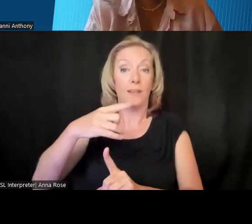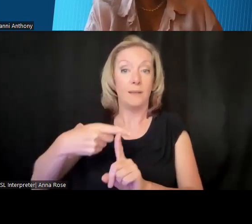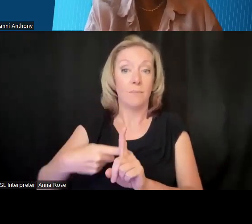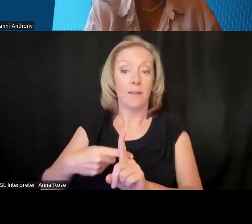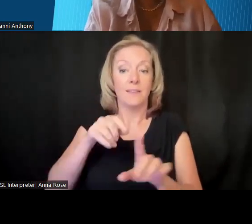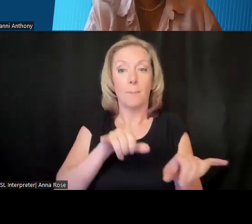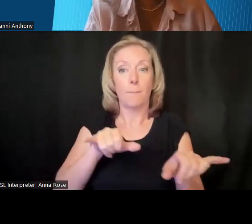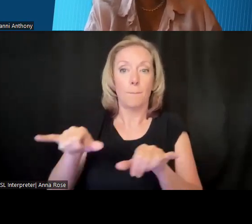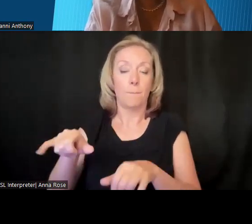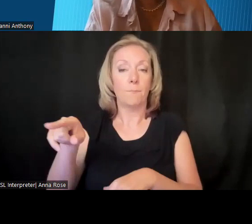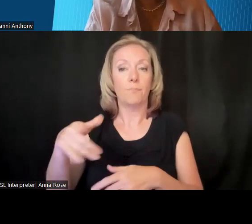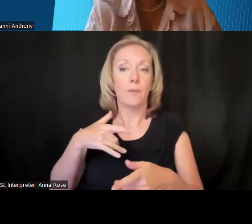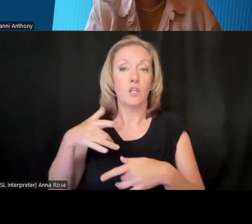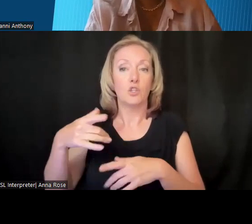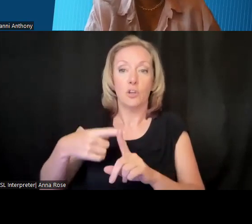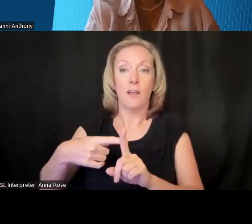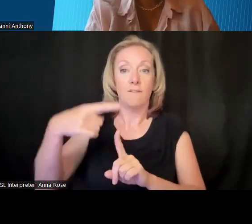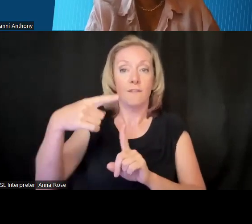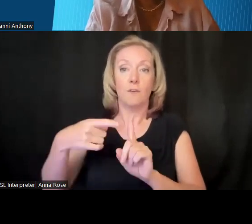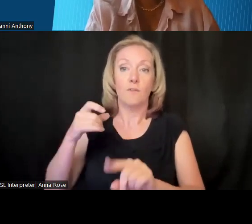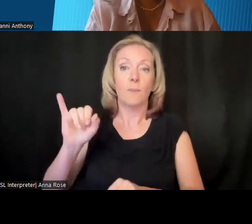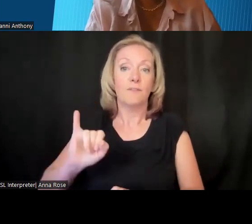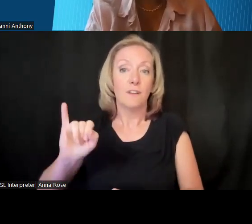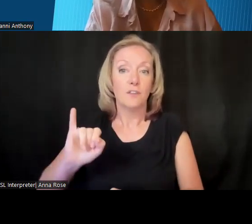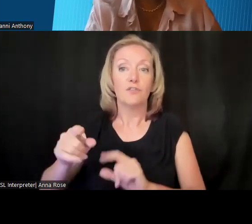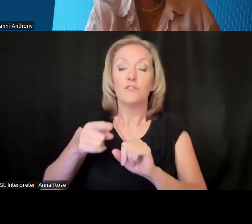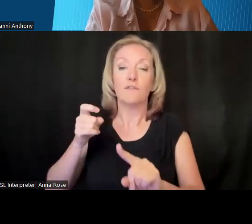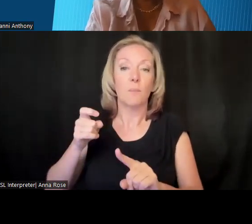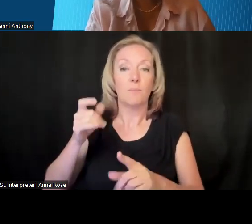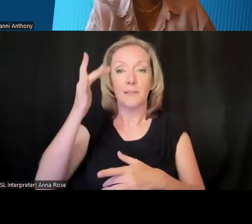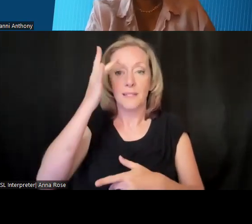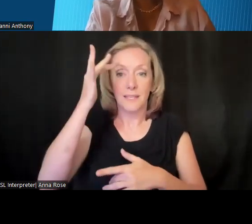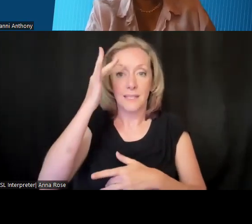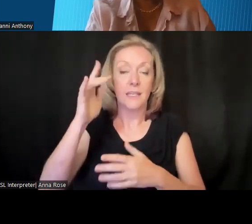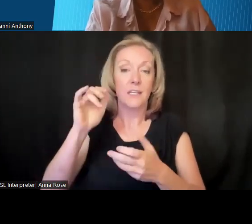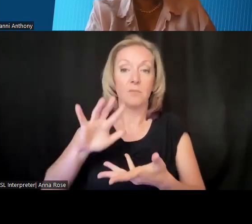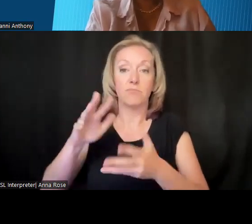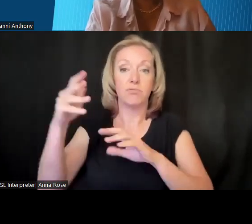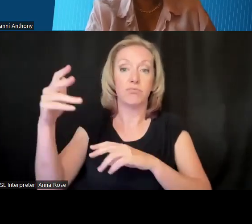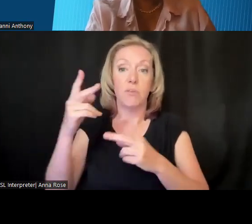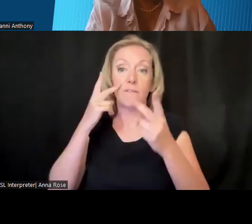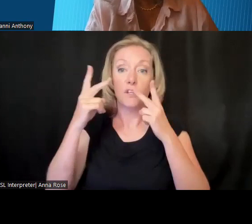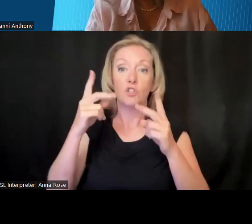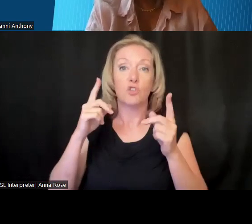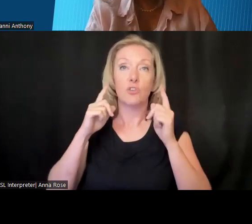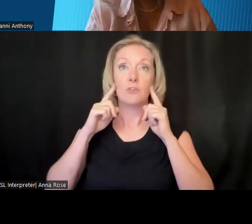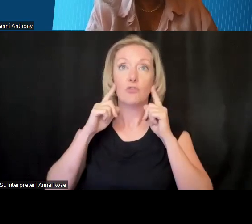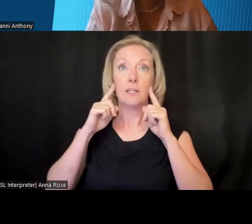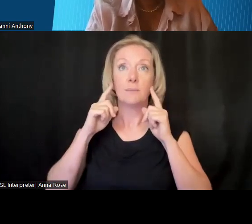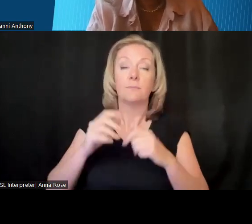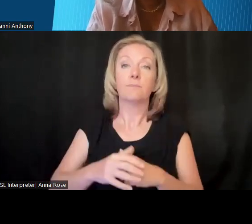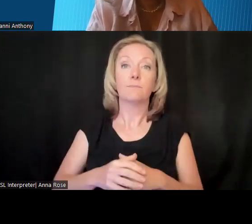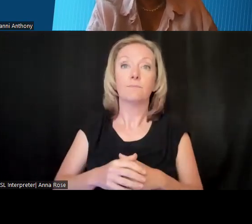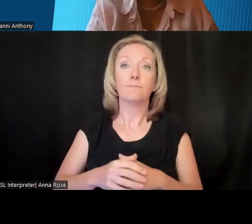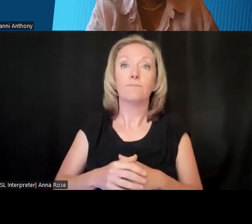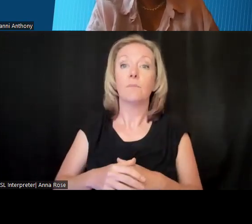This is what we worry about, is that high fever that can really take out a visual system or a hearing system. Is there any kind